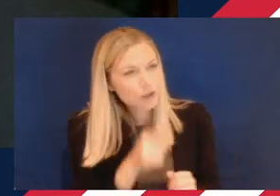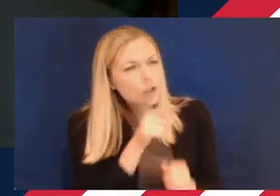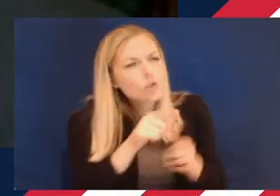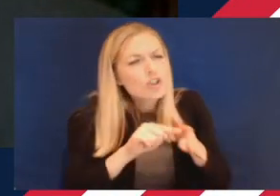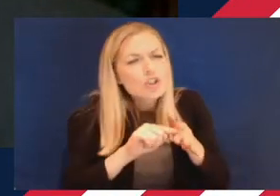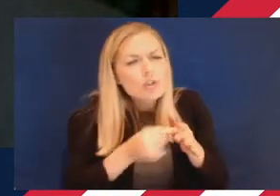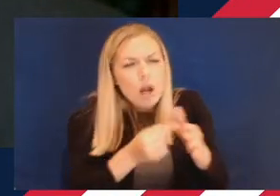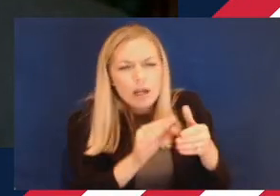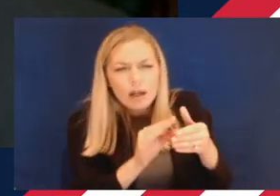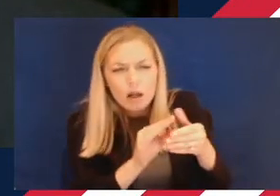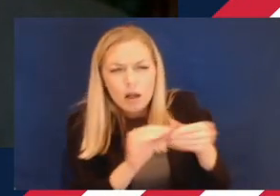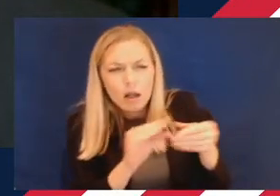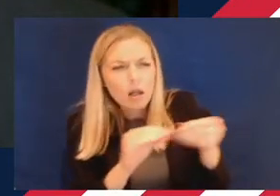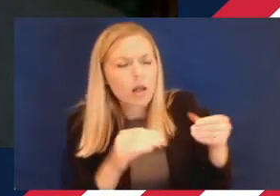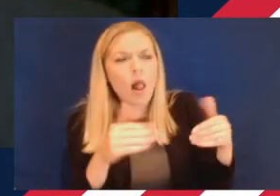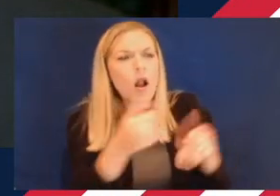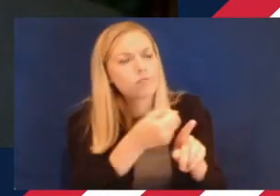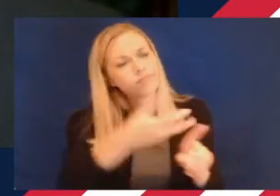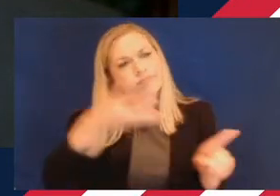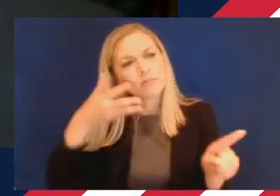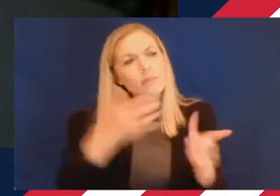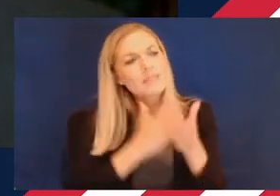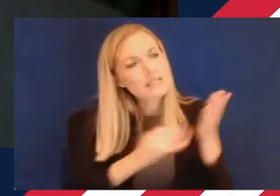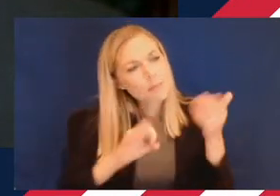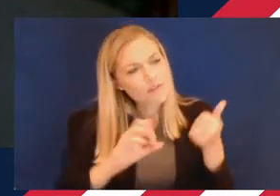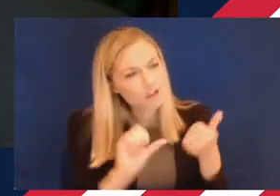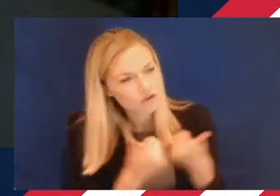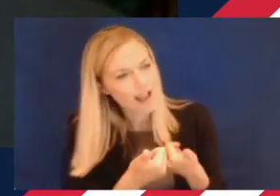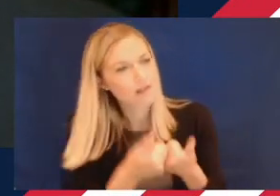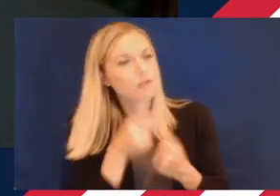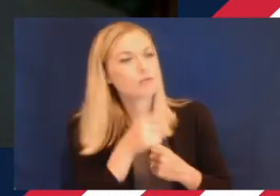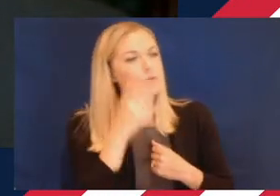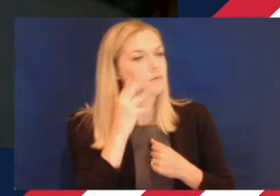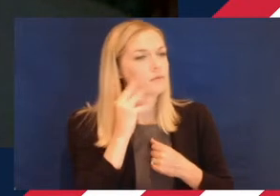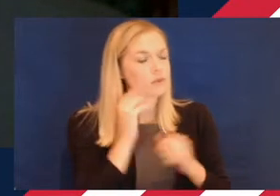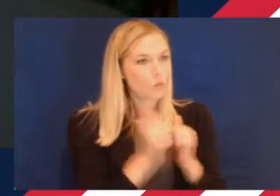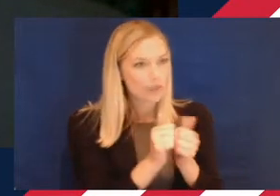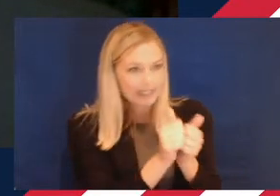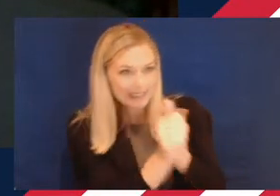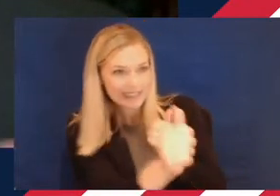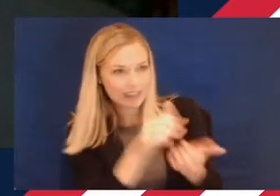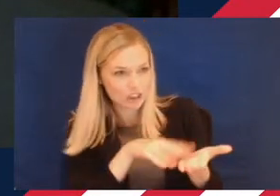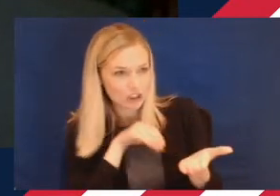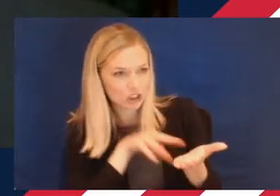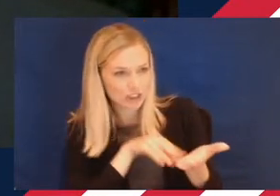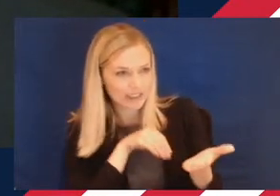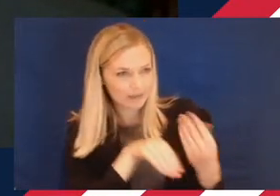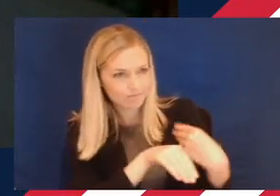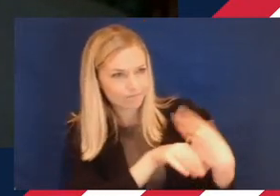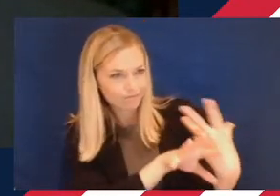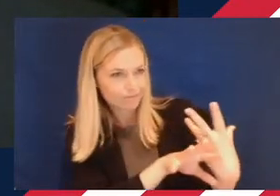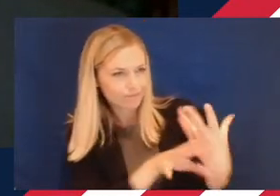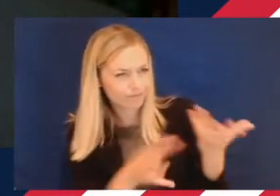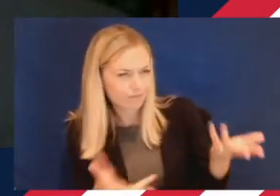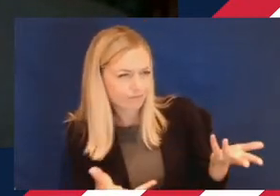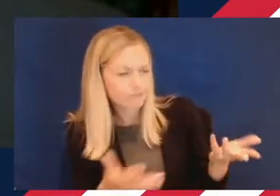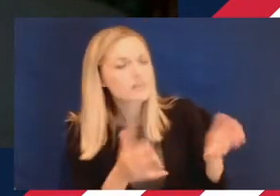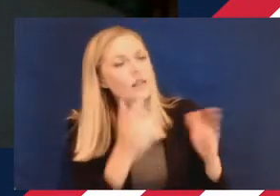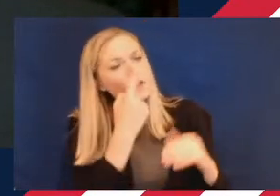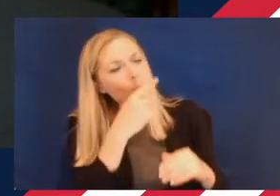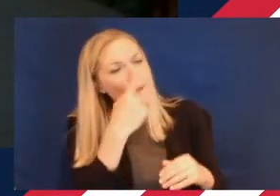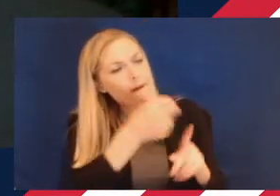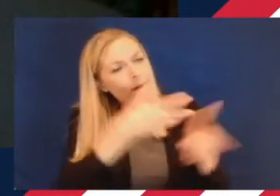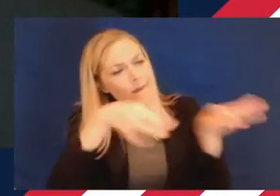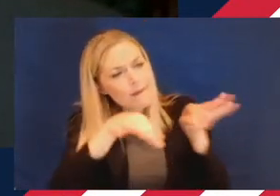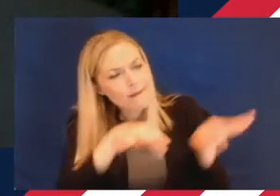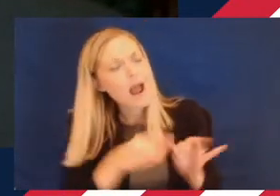the challenges that you've faced with distance learning. Could you tell us more how you have been able to connect with